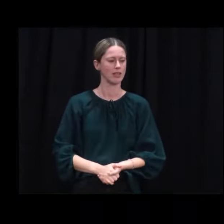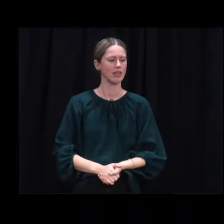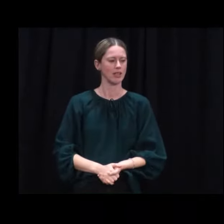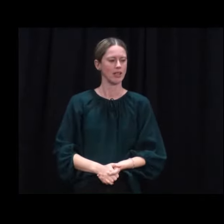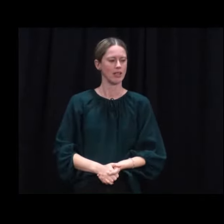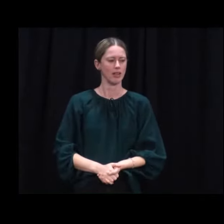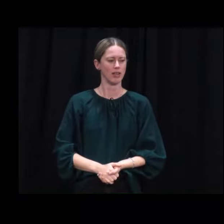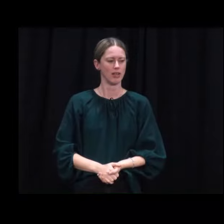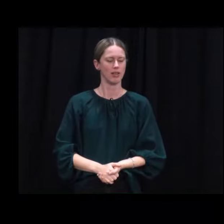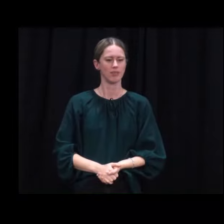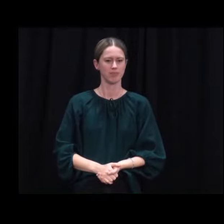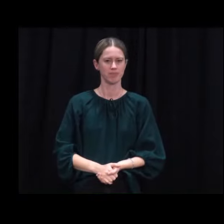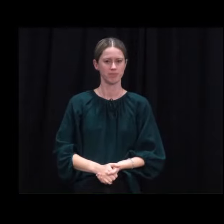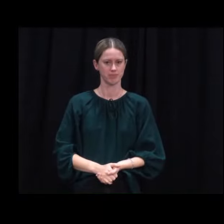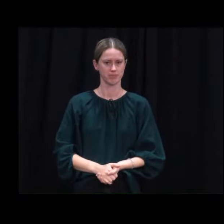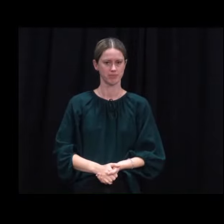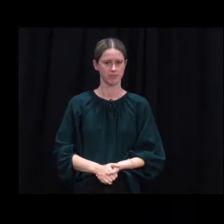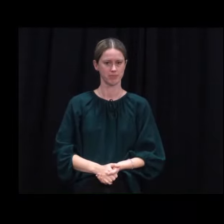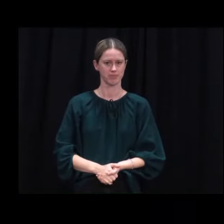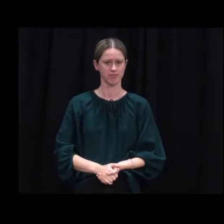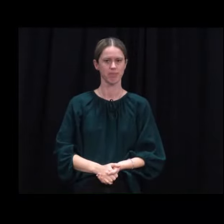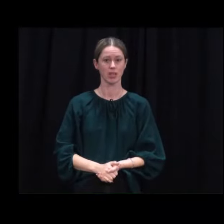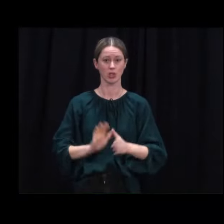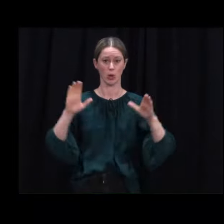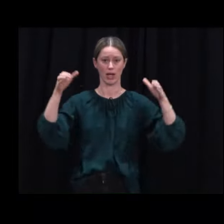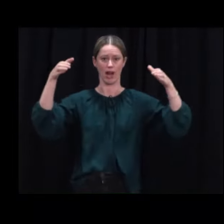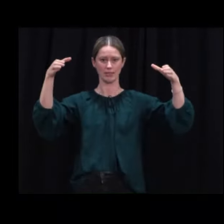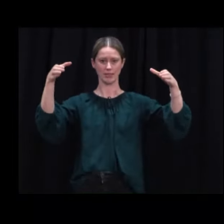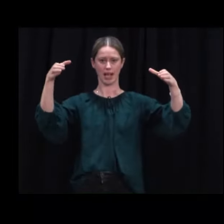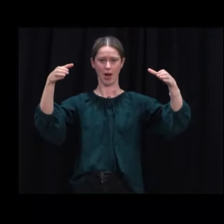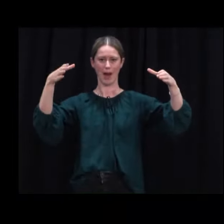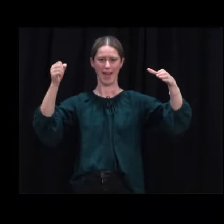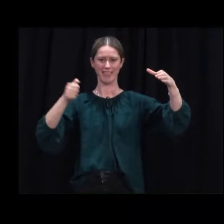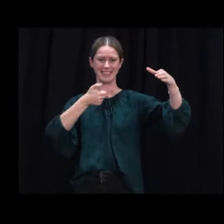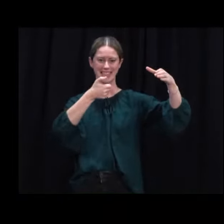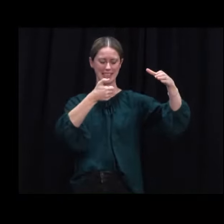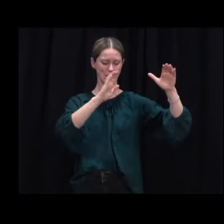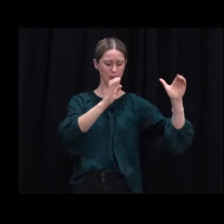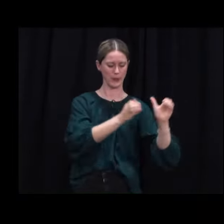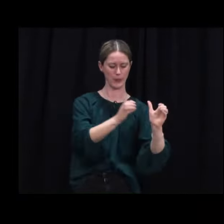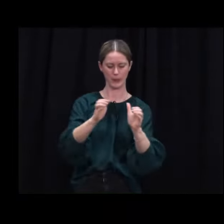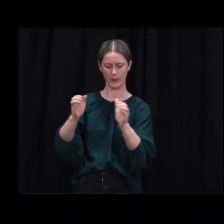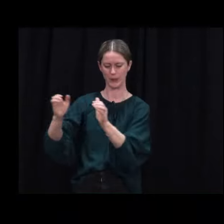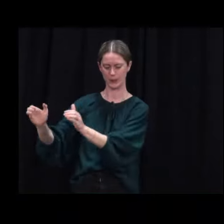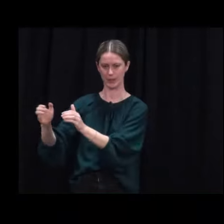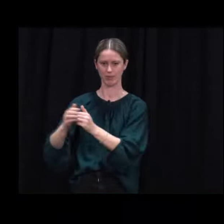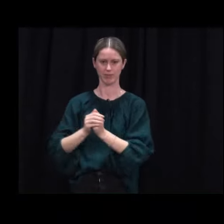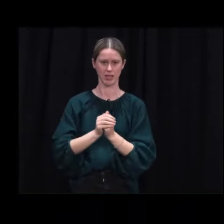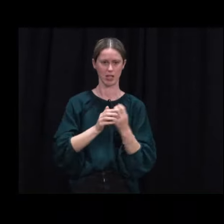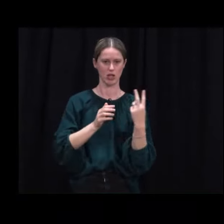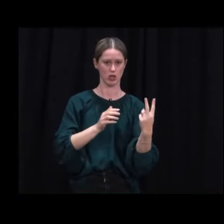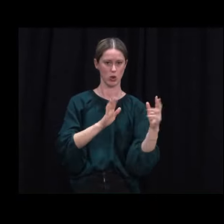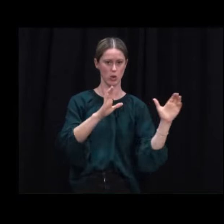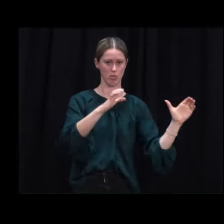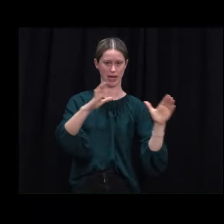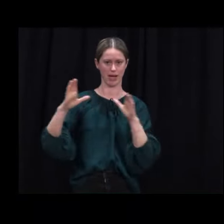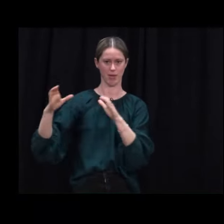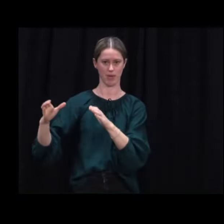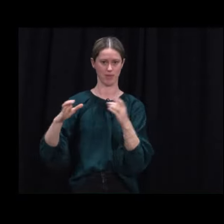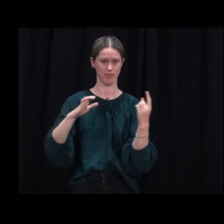currently 6 epidemiologically linked subclusters identified within the outbreak. The The two largest ones, as I talked about yesterday,